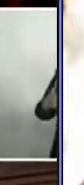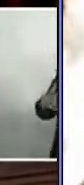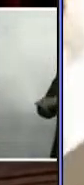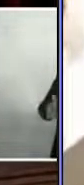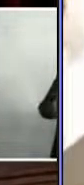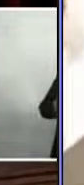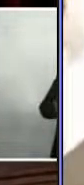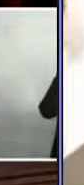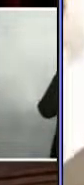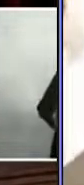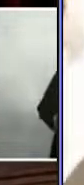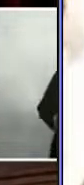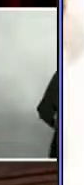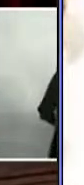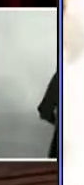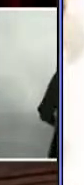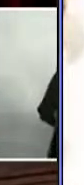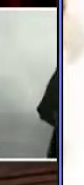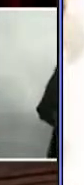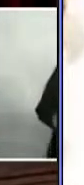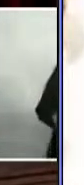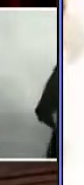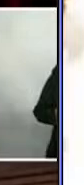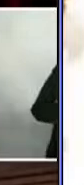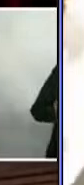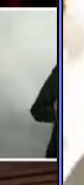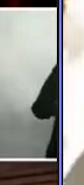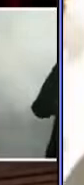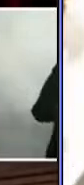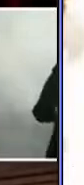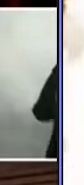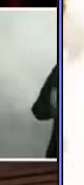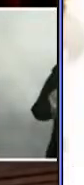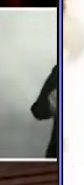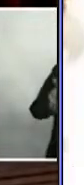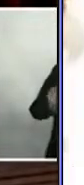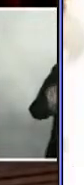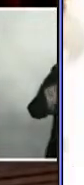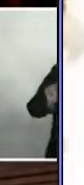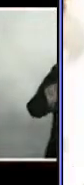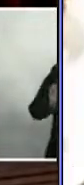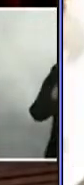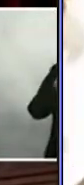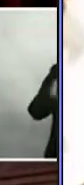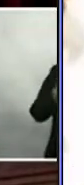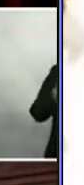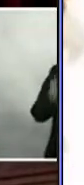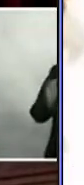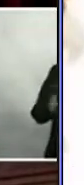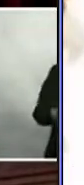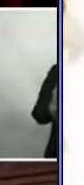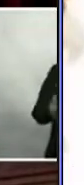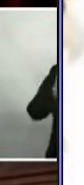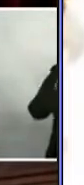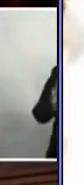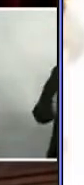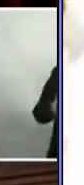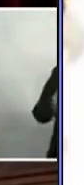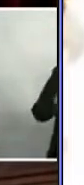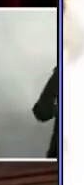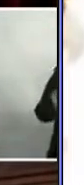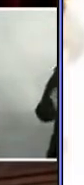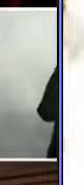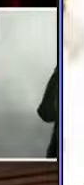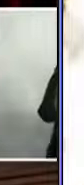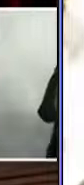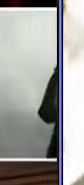as Honorable Nkosi has said, that colleagues seem to have, you know, mixed things up a bit, and we're looking at